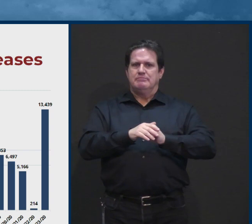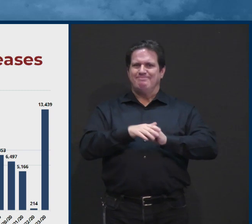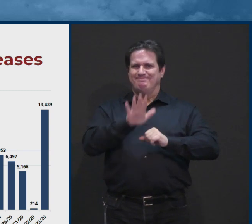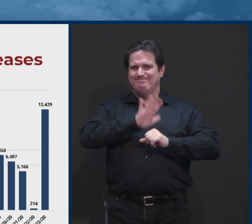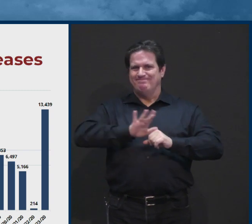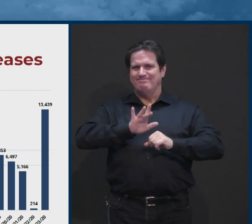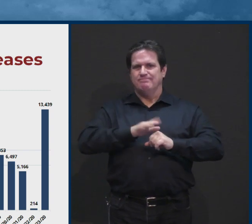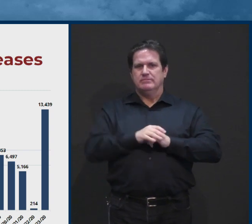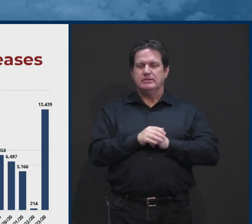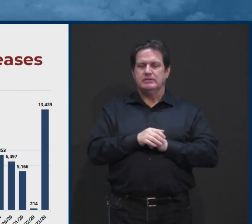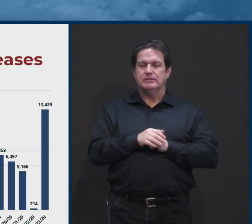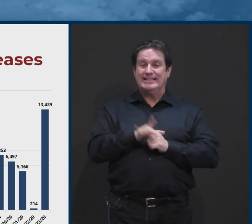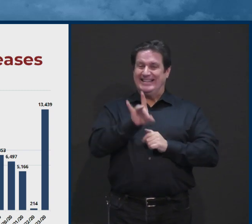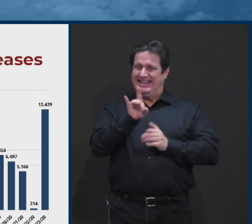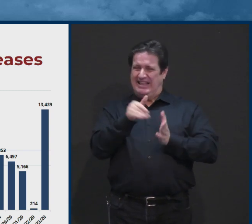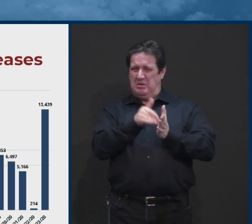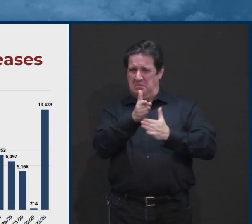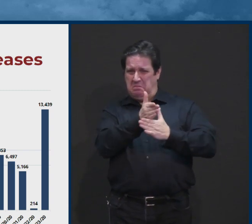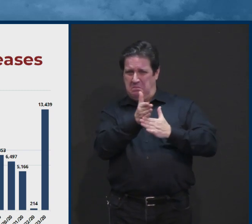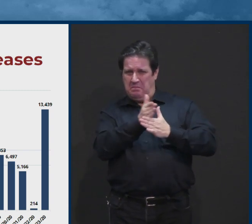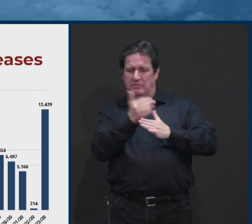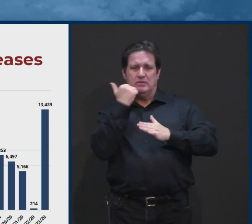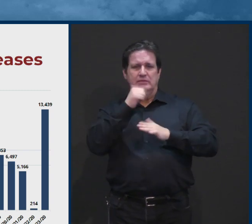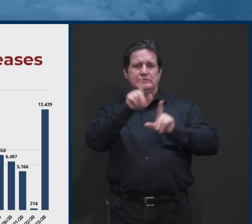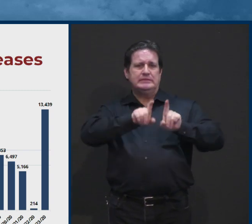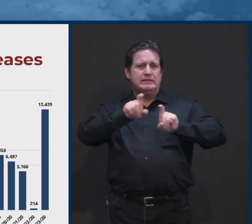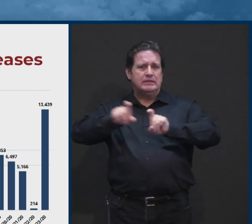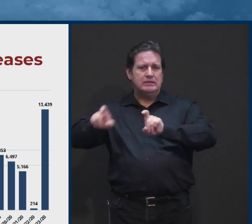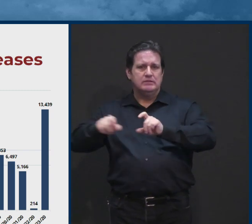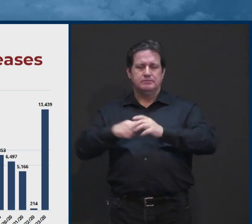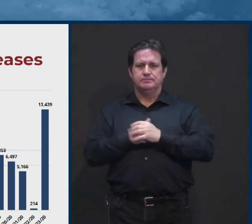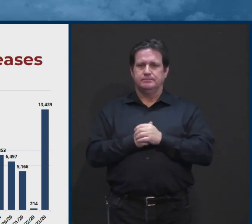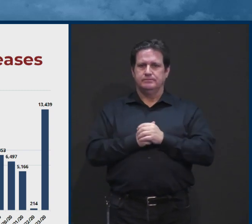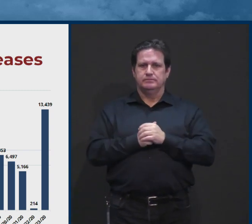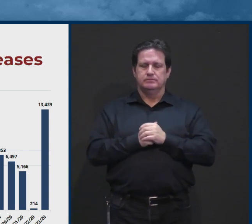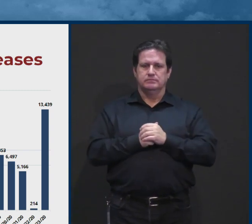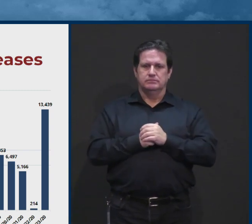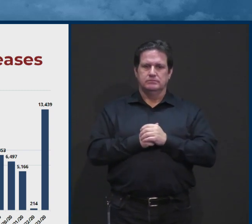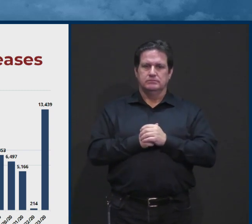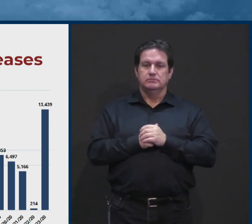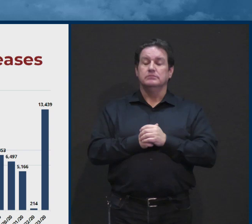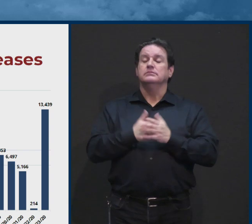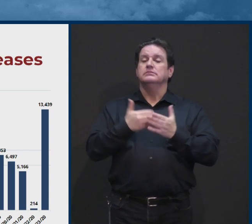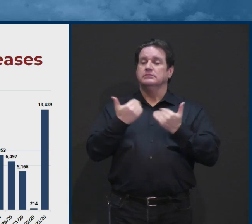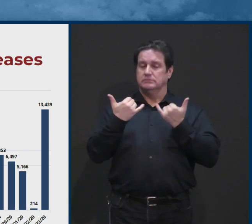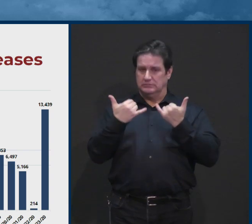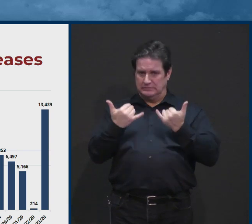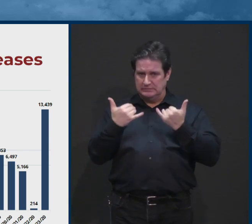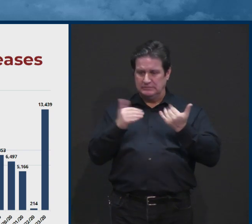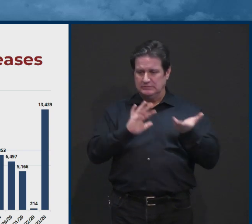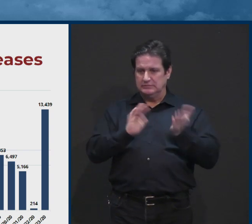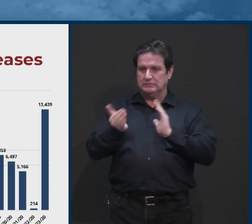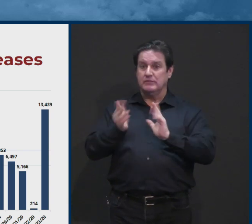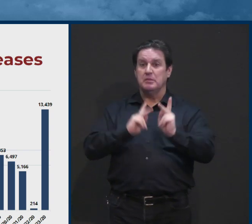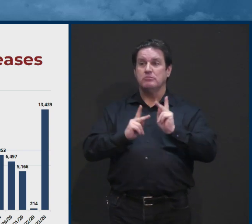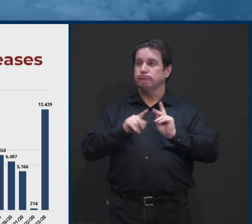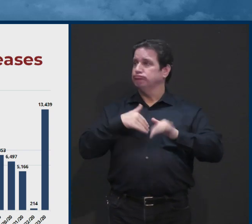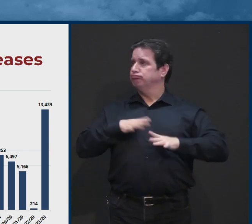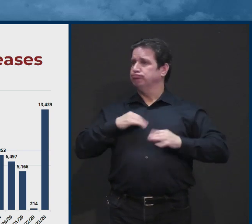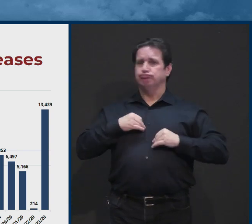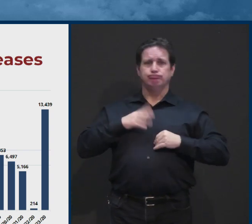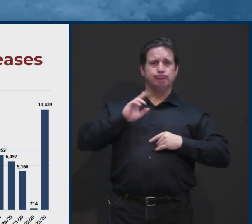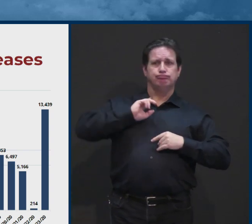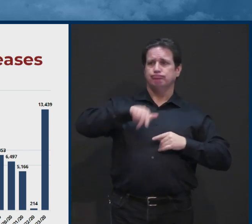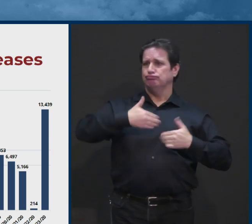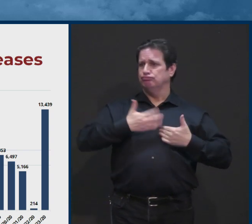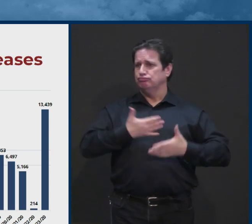around that 80,000 number, kind of saw the 100,000 months kind of peak off a little bit. So people responded, and now I think it's